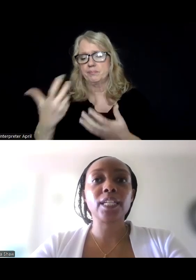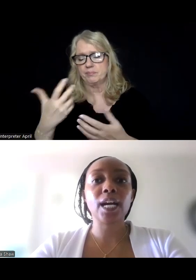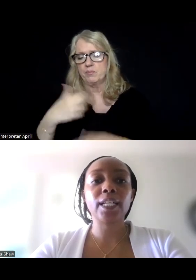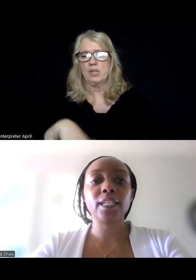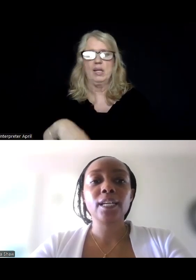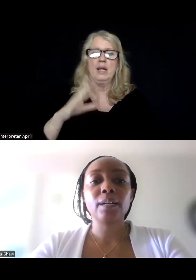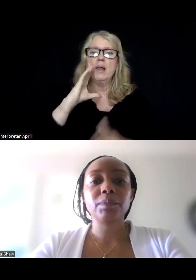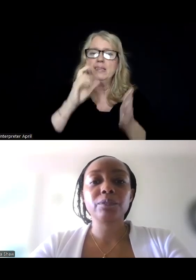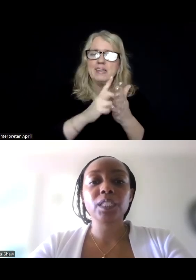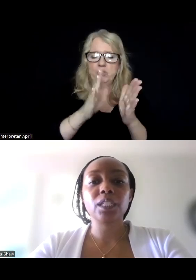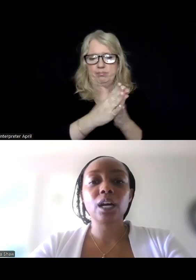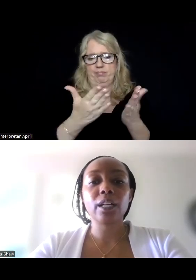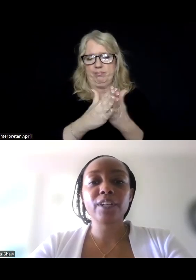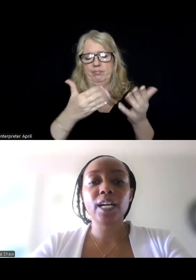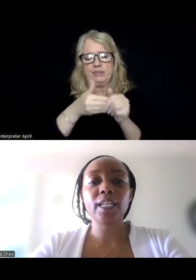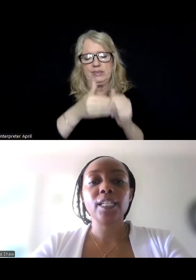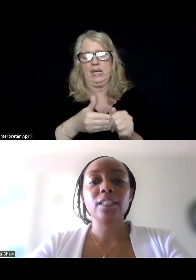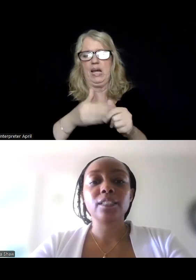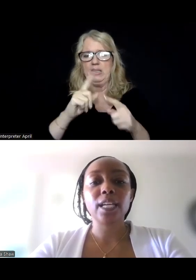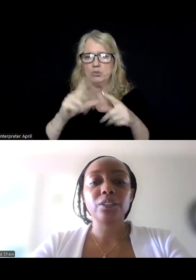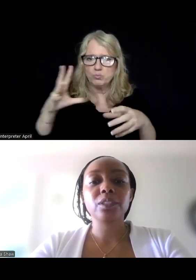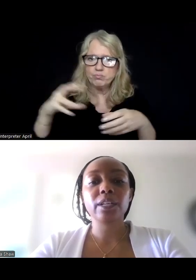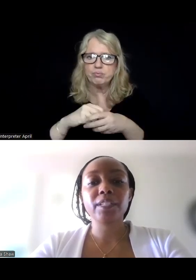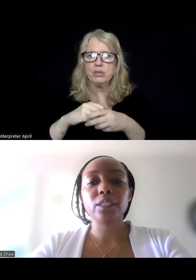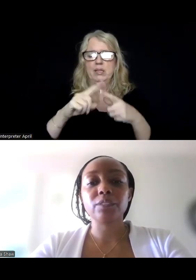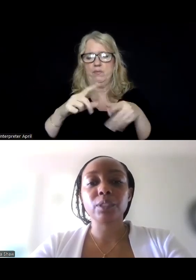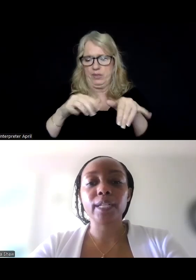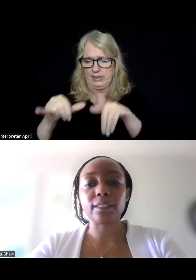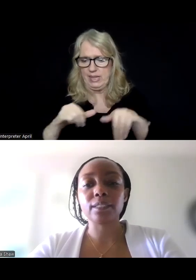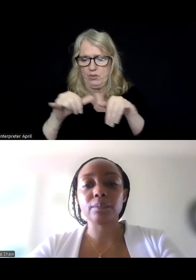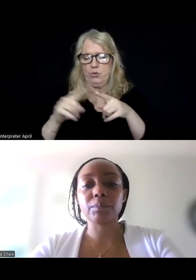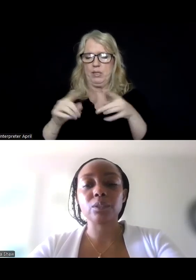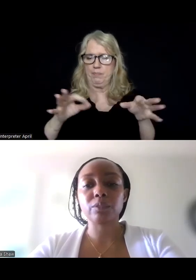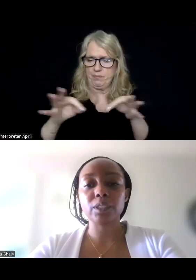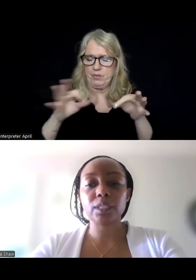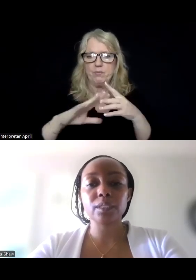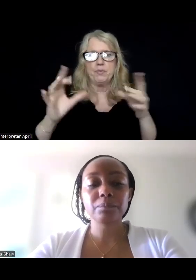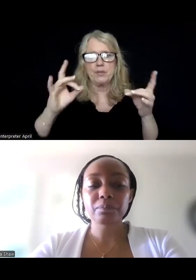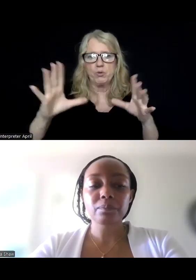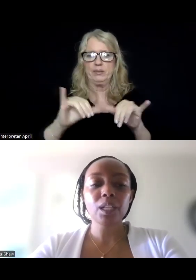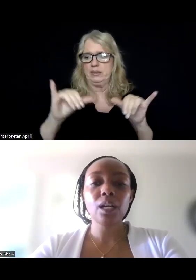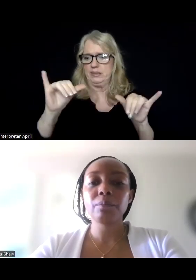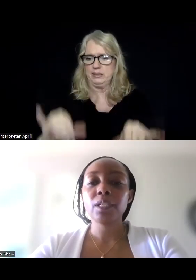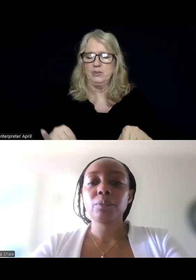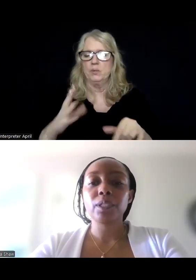dictionary, a guide to really codify the standards and definitions for crisis systems and services.